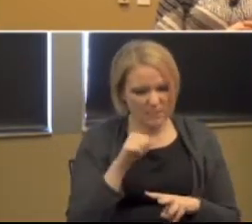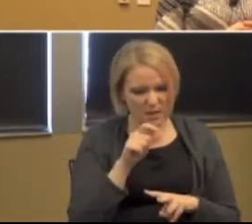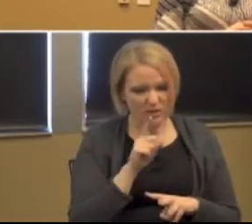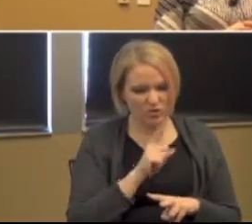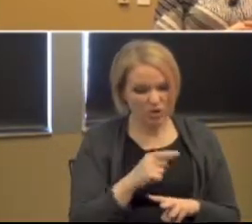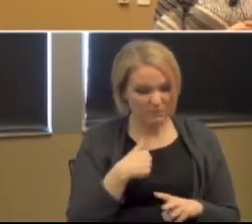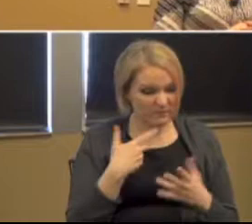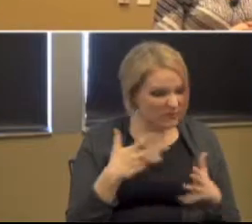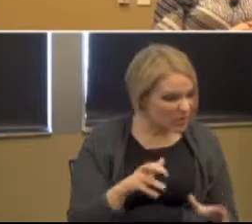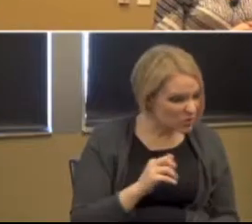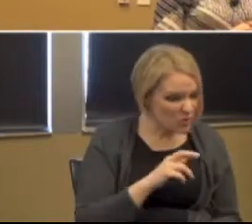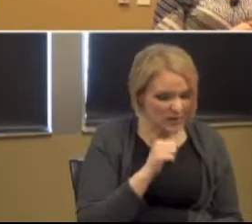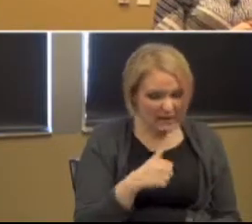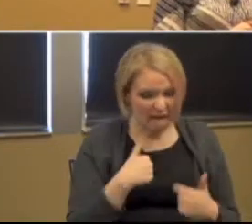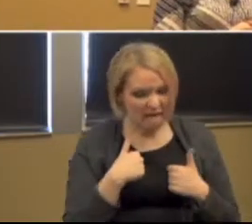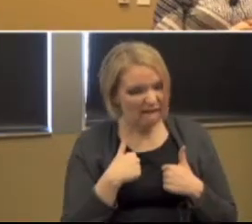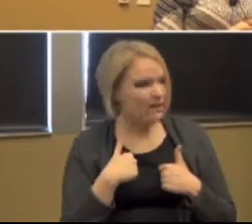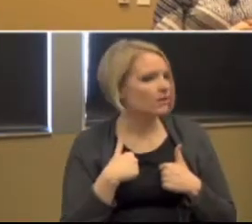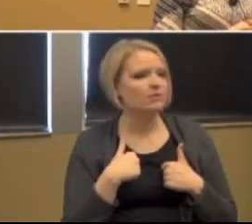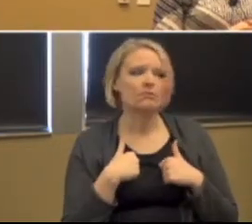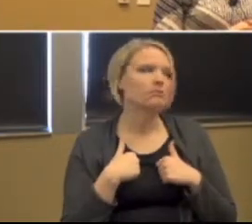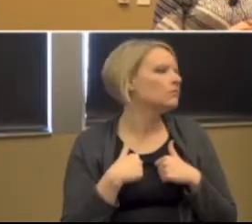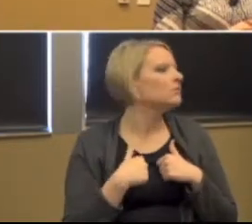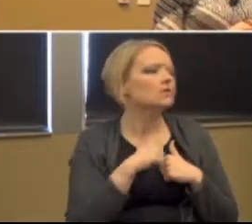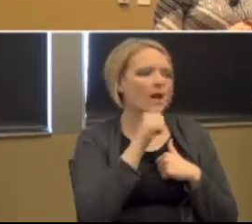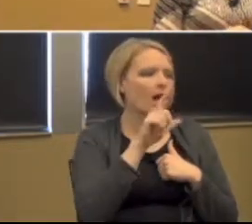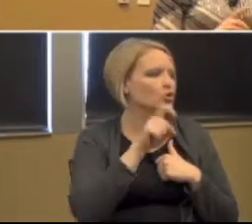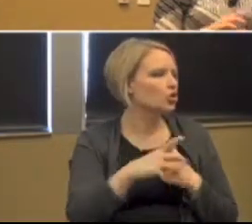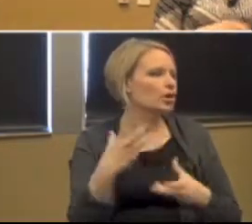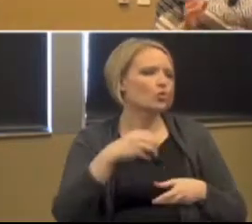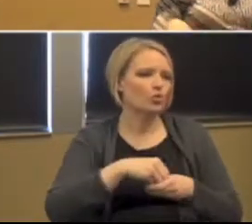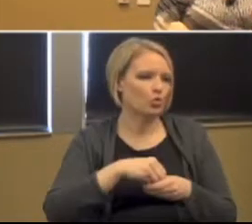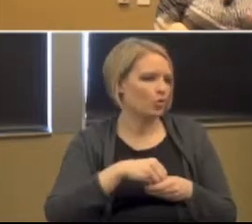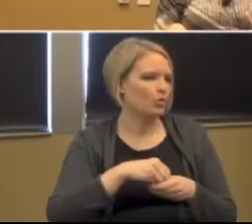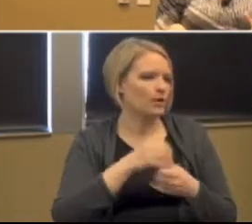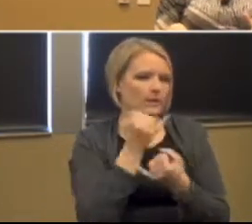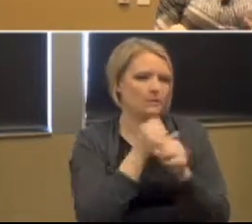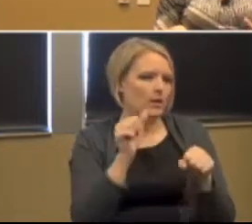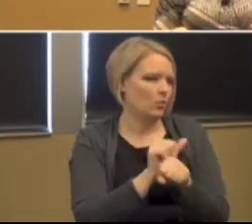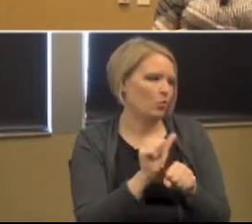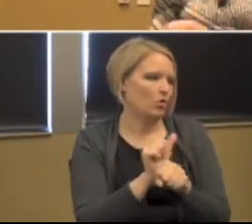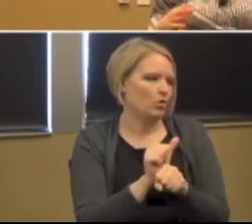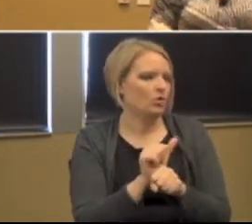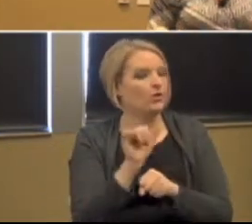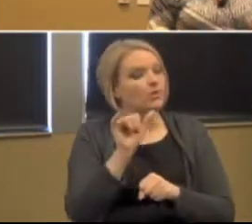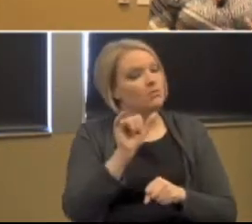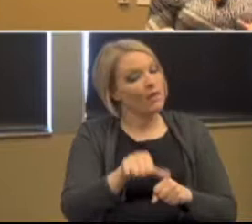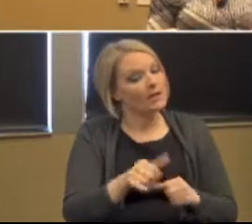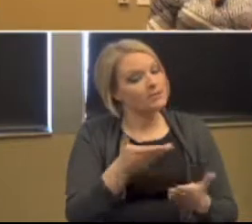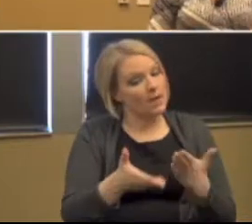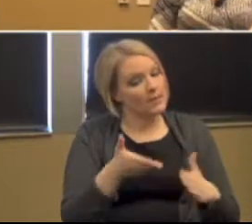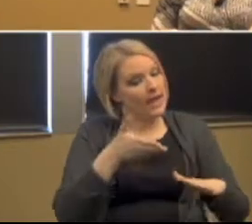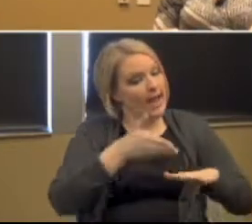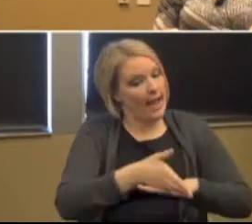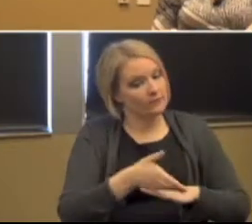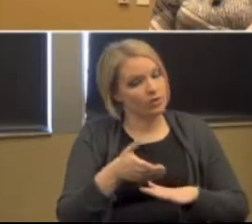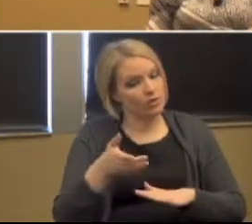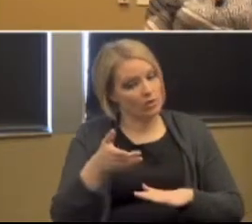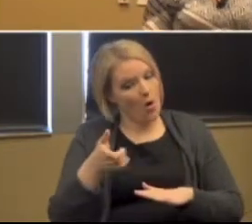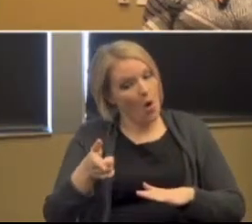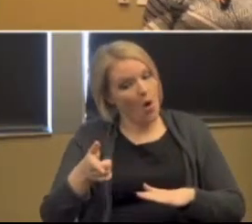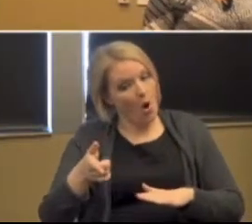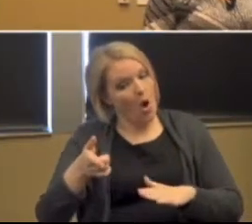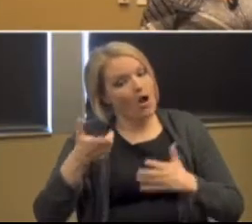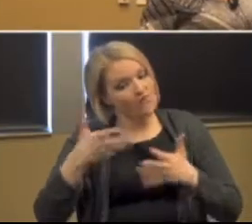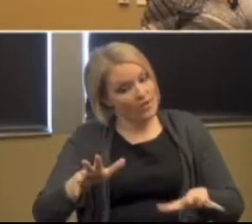done, then it doesn't need to go into independent work at all. That might be a good reinforcer for after that they earn 5 minutes to work on